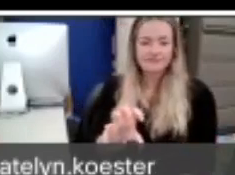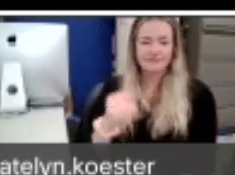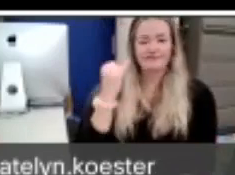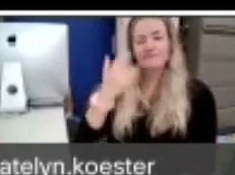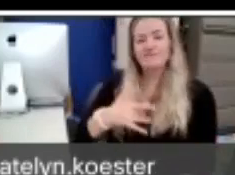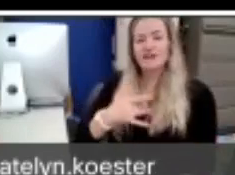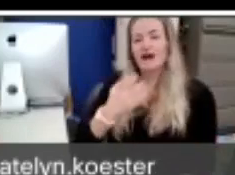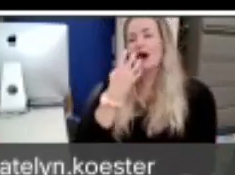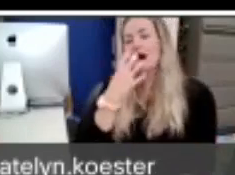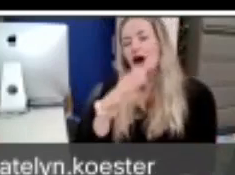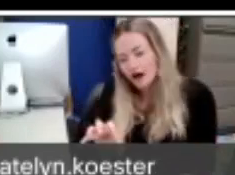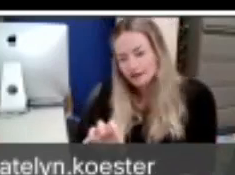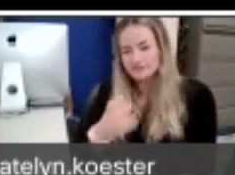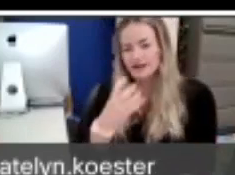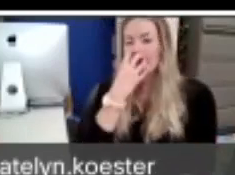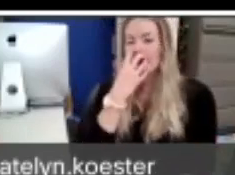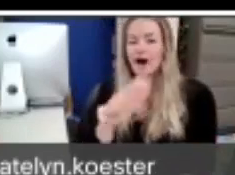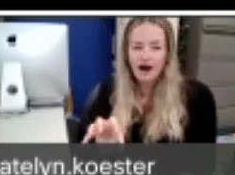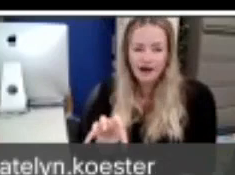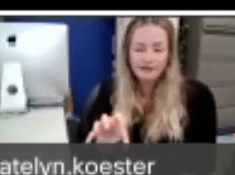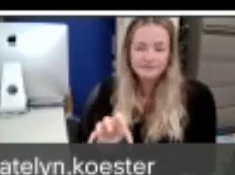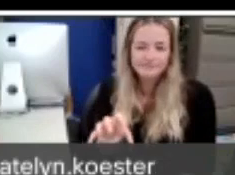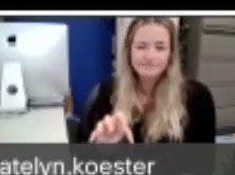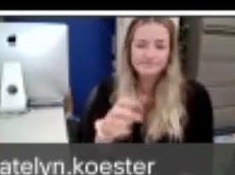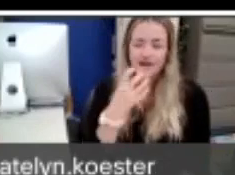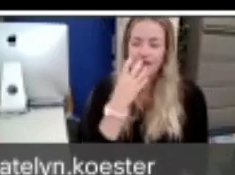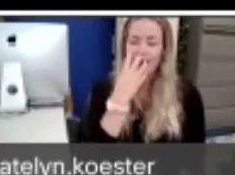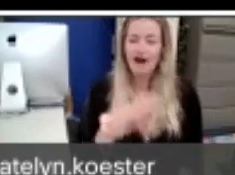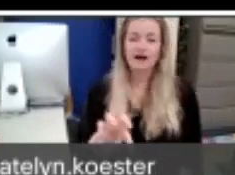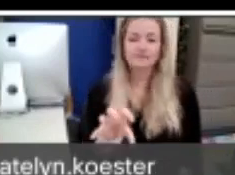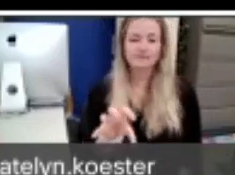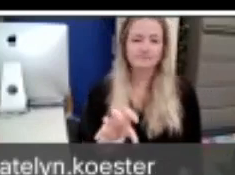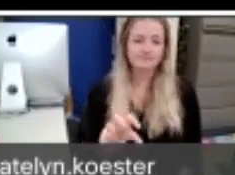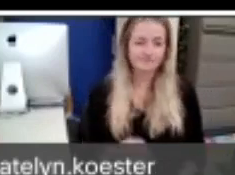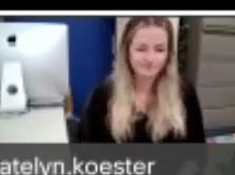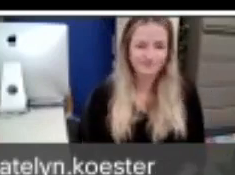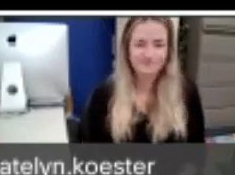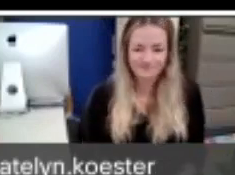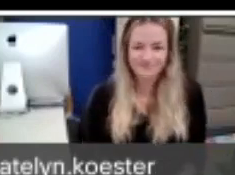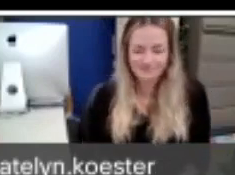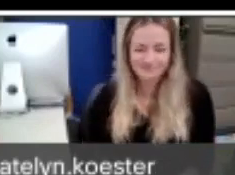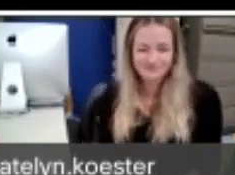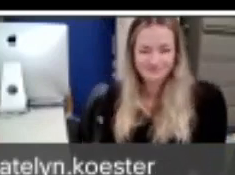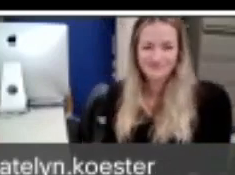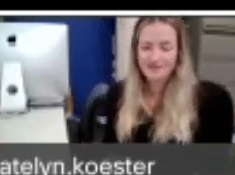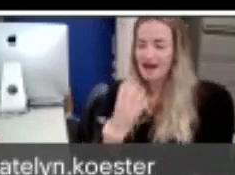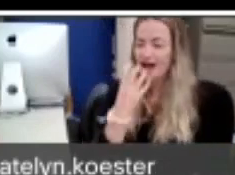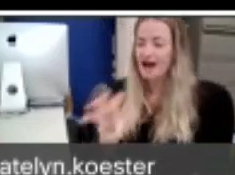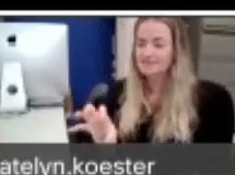Hot. Like, oh, if you're feeling hot or something's hot, hot.